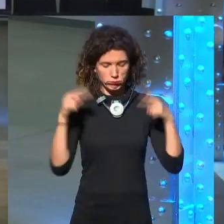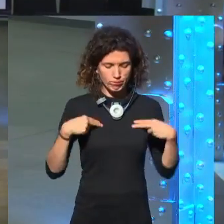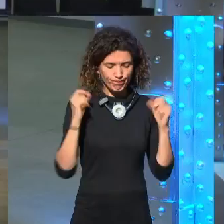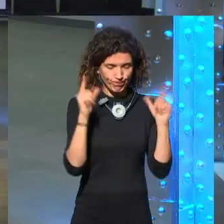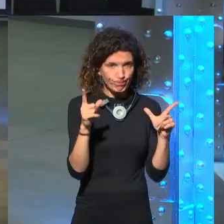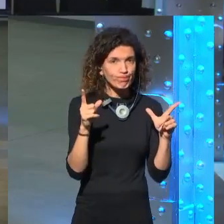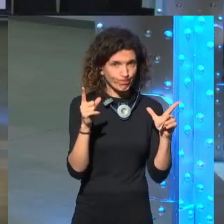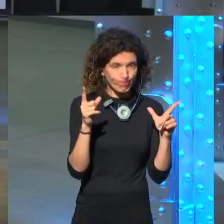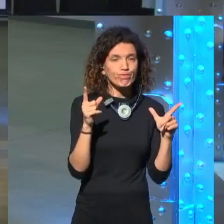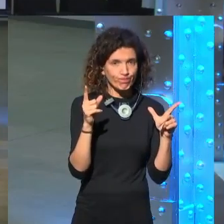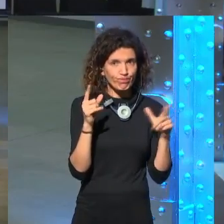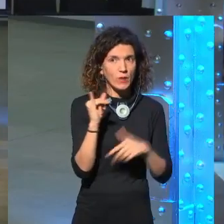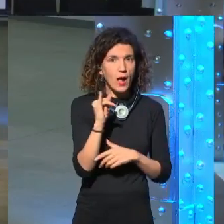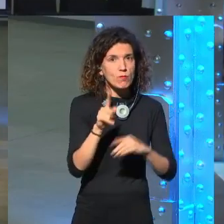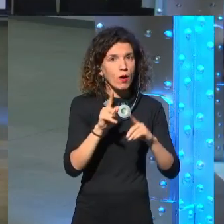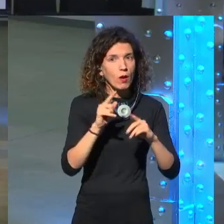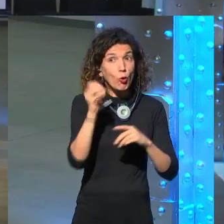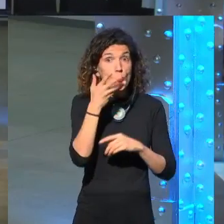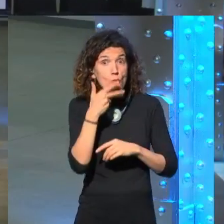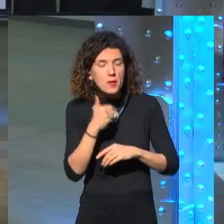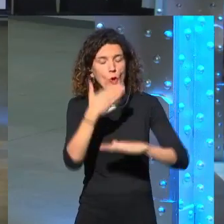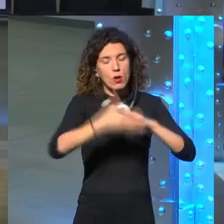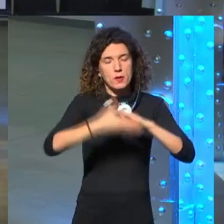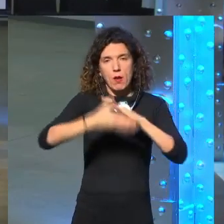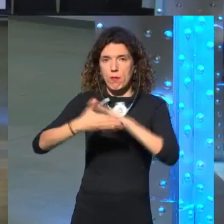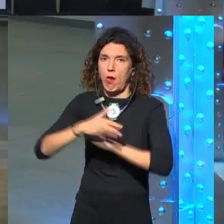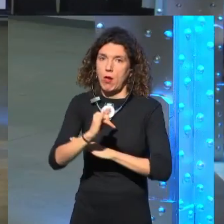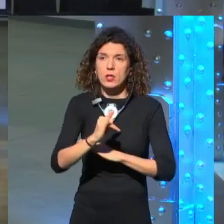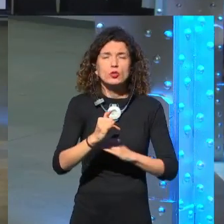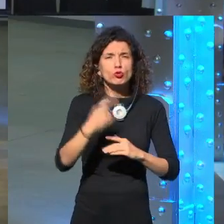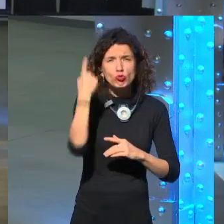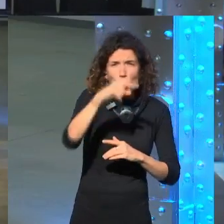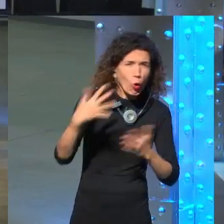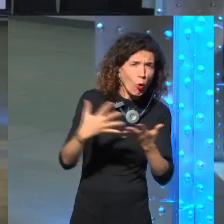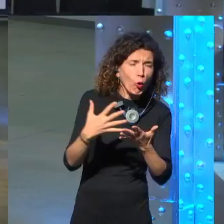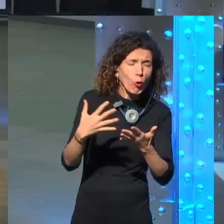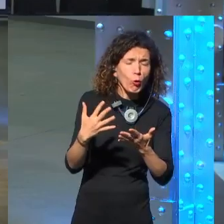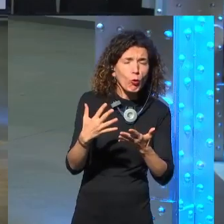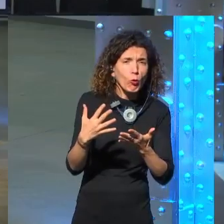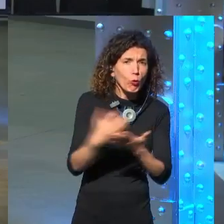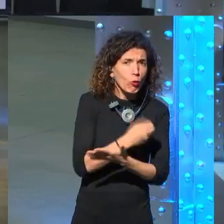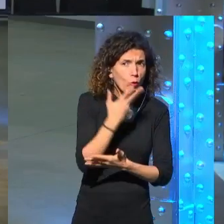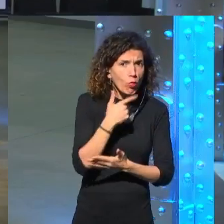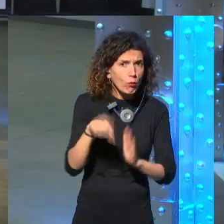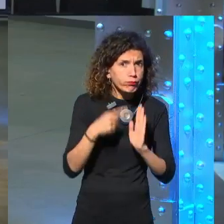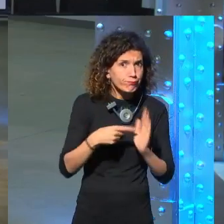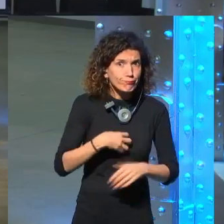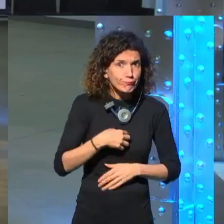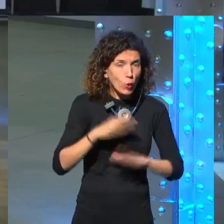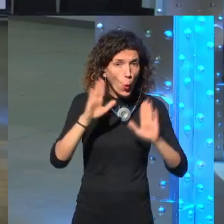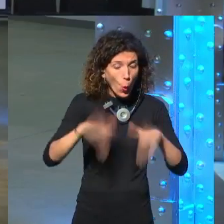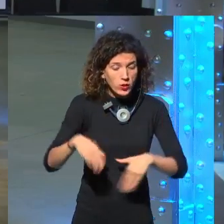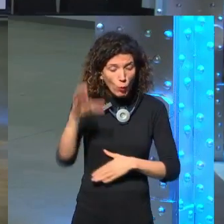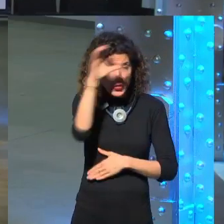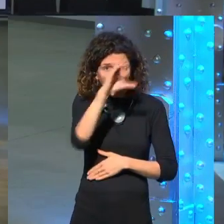there are limitations to my own knowledge. I can't know it all. In fact, who was the last scientist